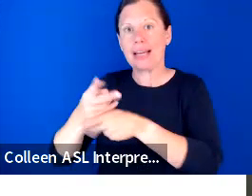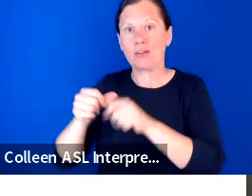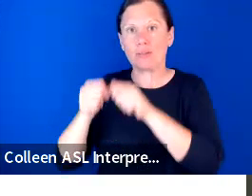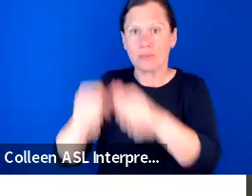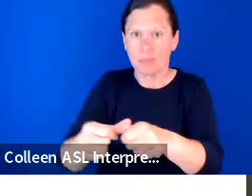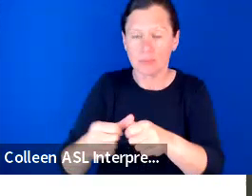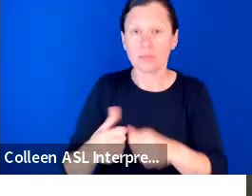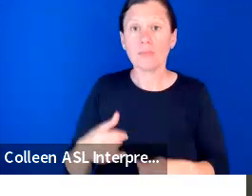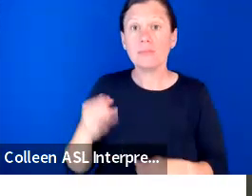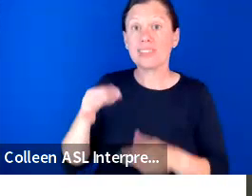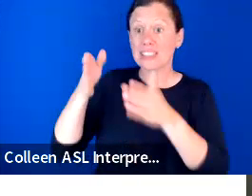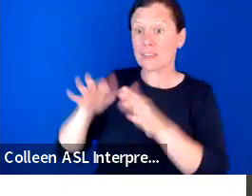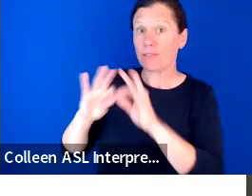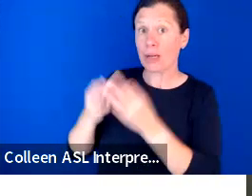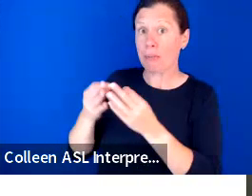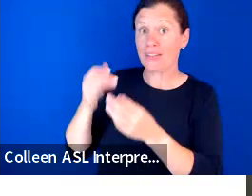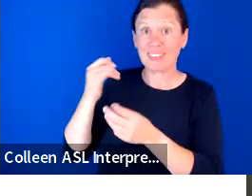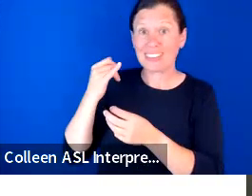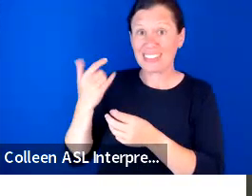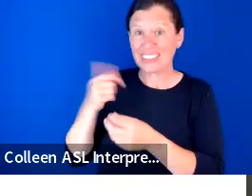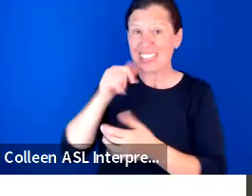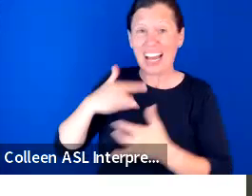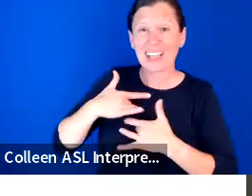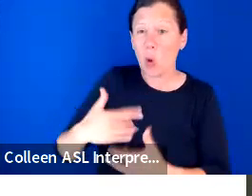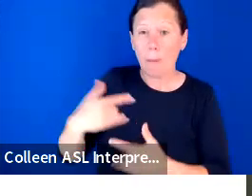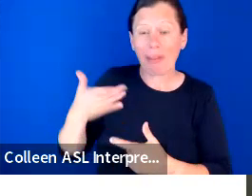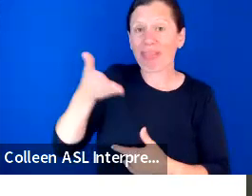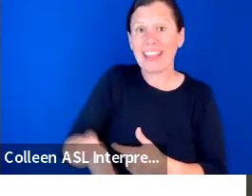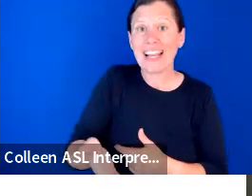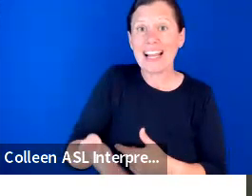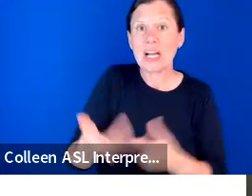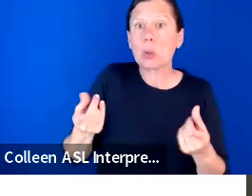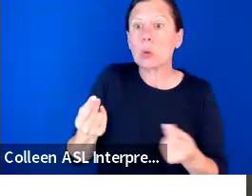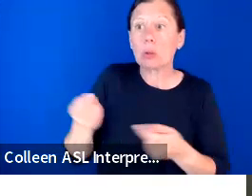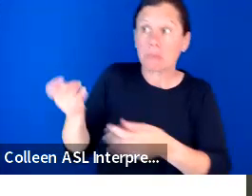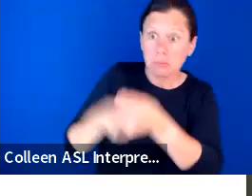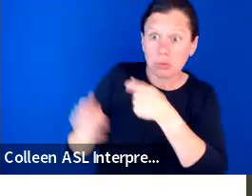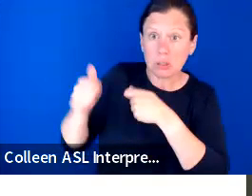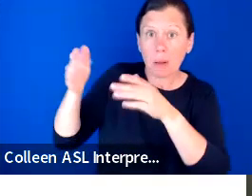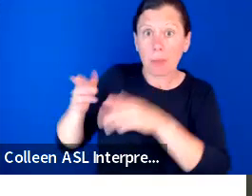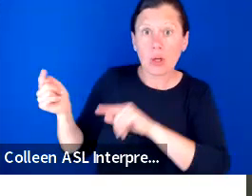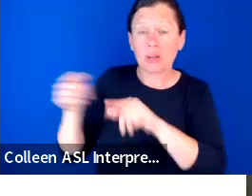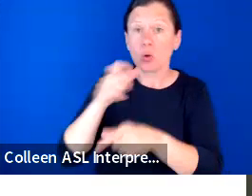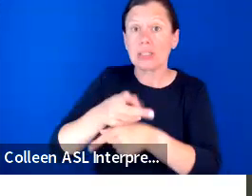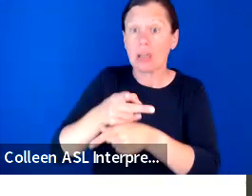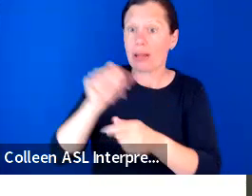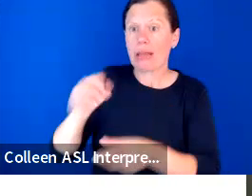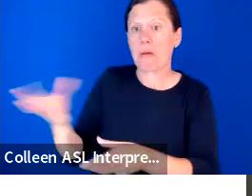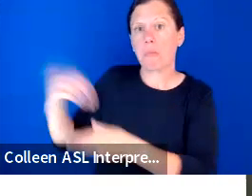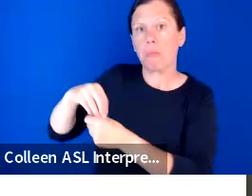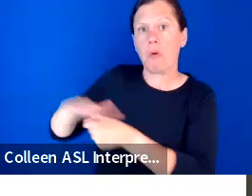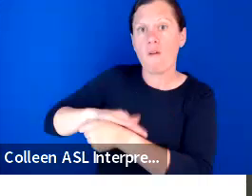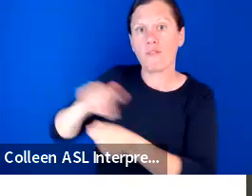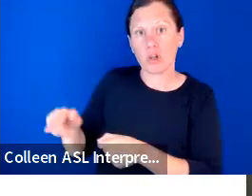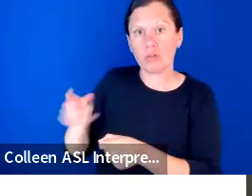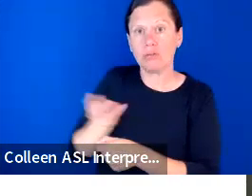get training and be paid, even your spouse. WACARES can help lessen the impact on family caregivers by